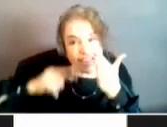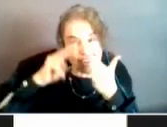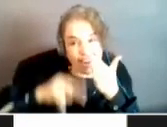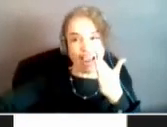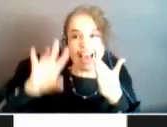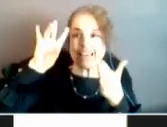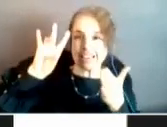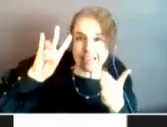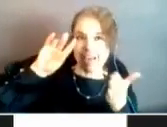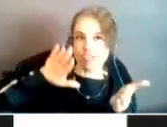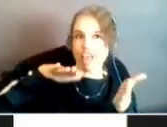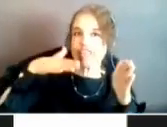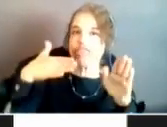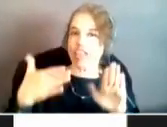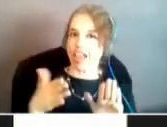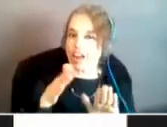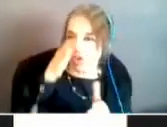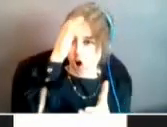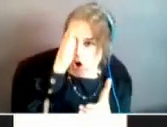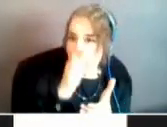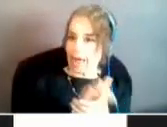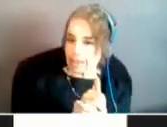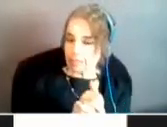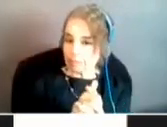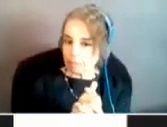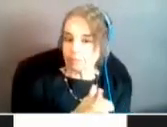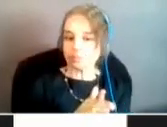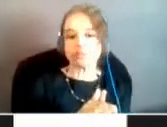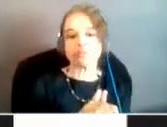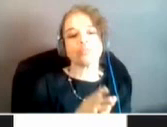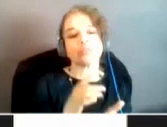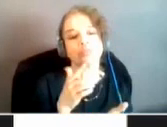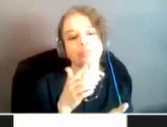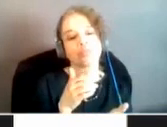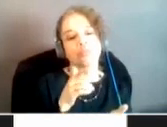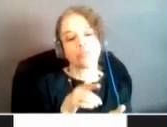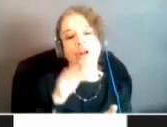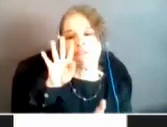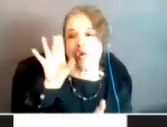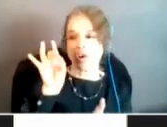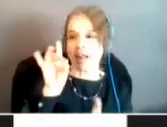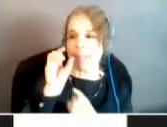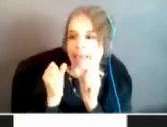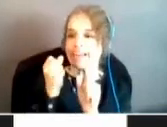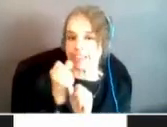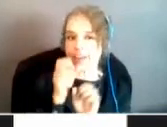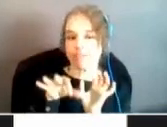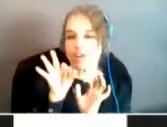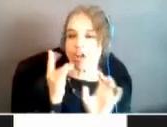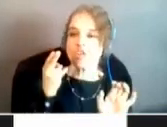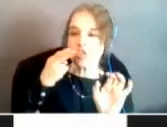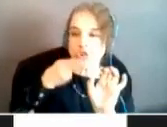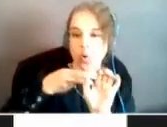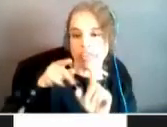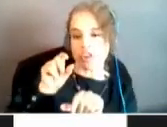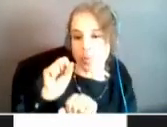death of her husband. And what I found, over my, 48 years of doing this